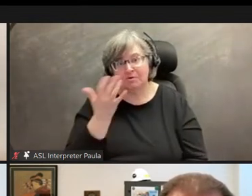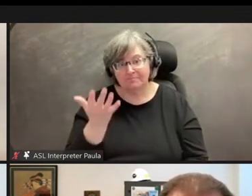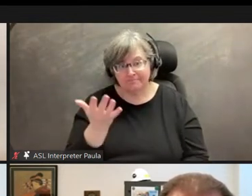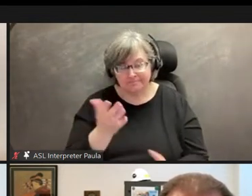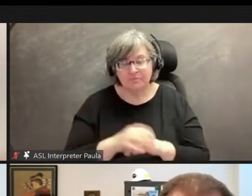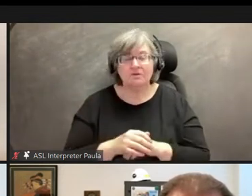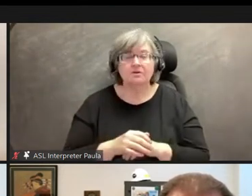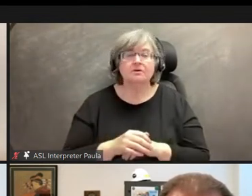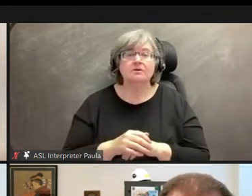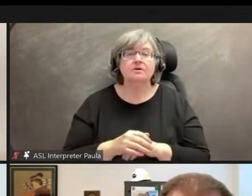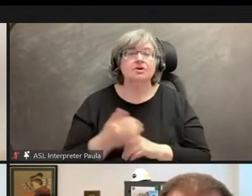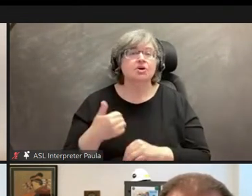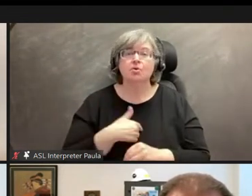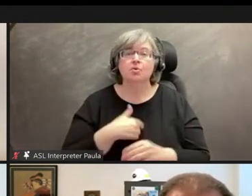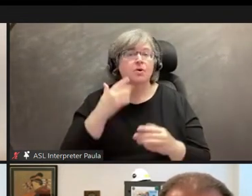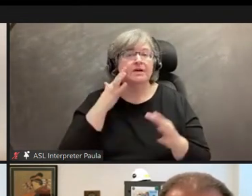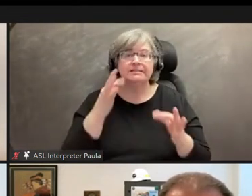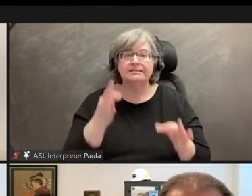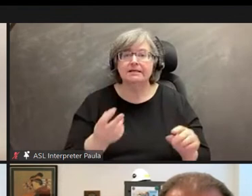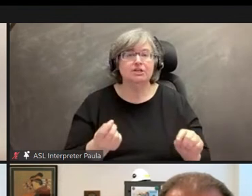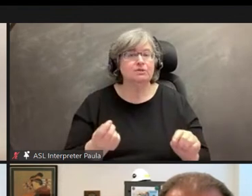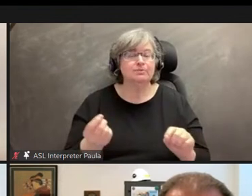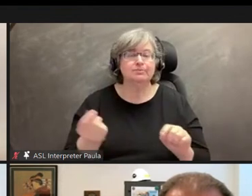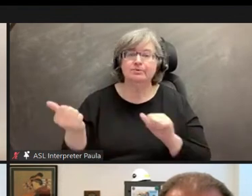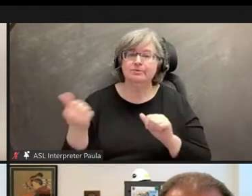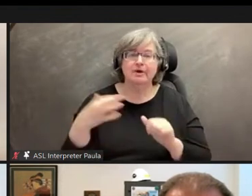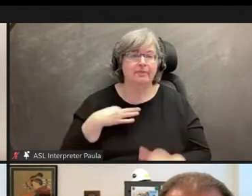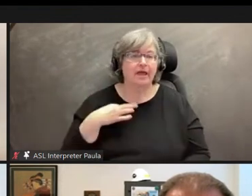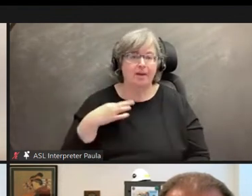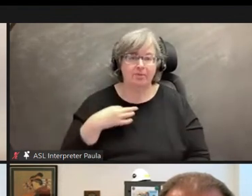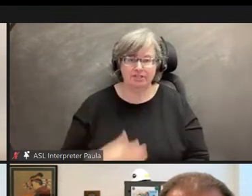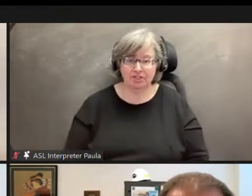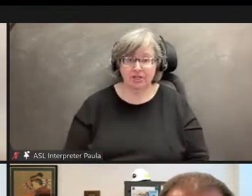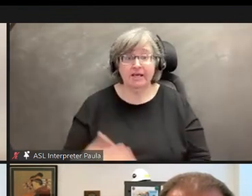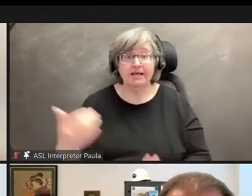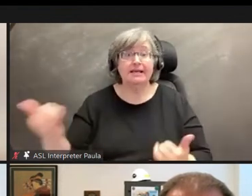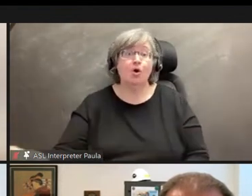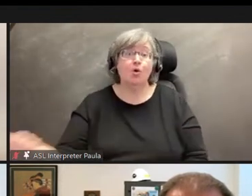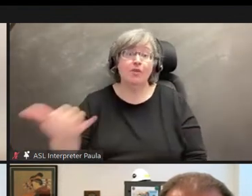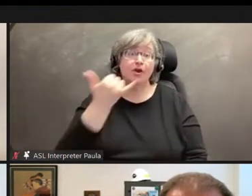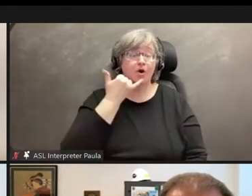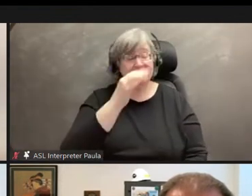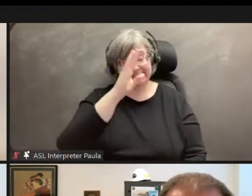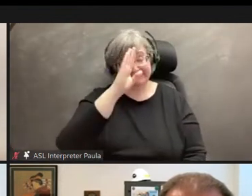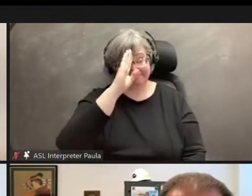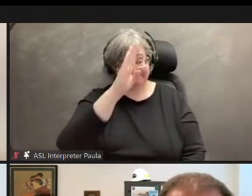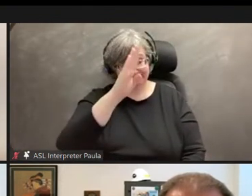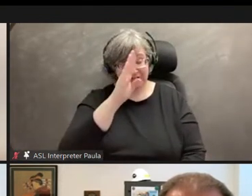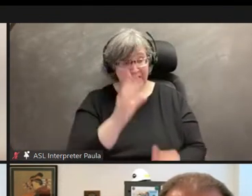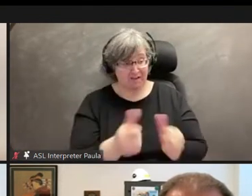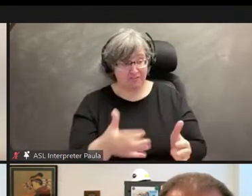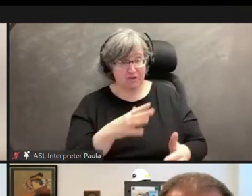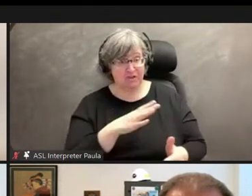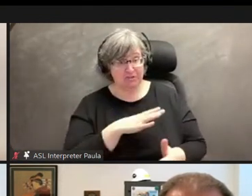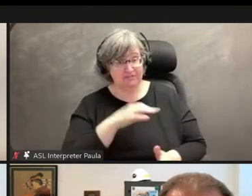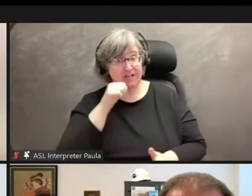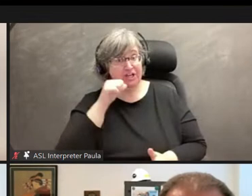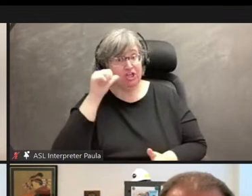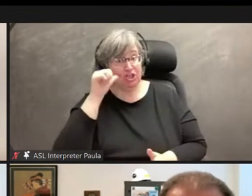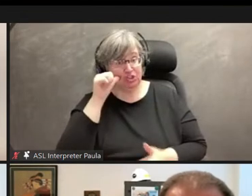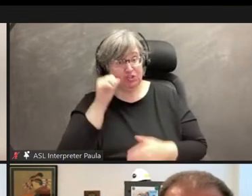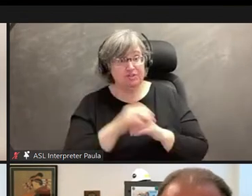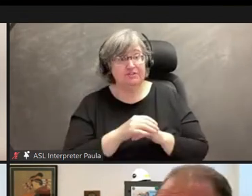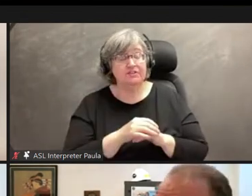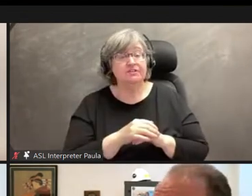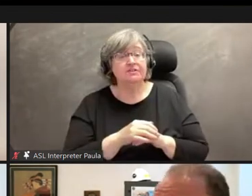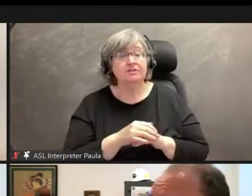was eliminate the application completely. So now they call us and say, hi, everything was fine yesterday.